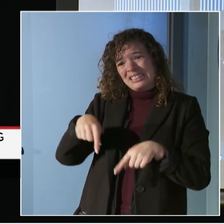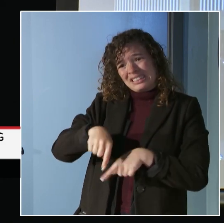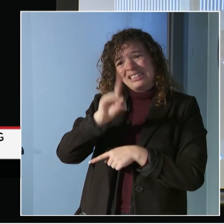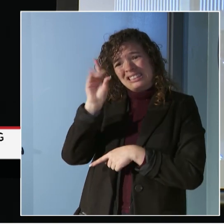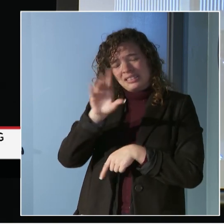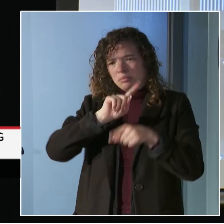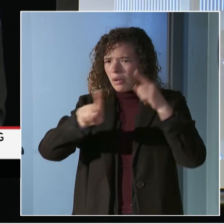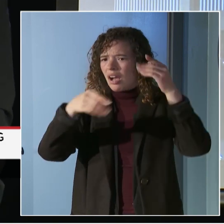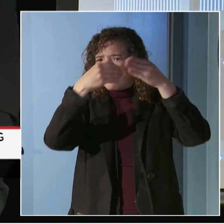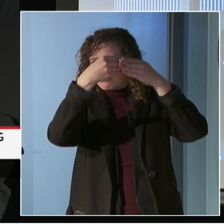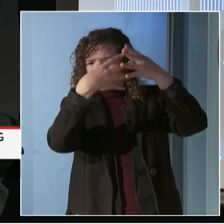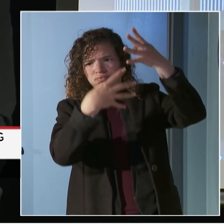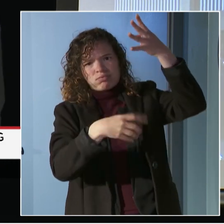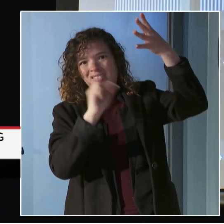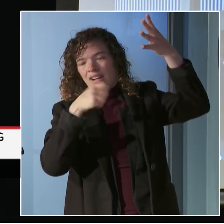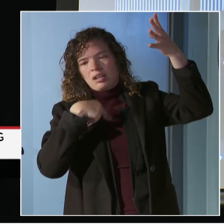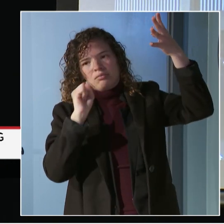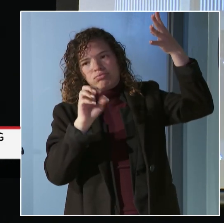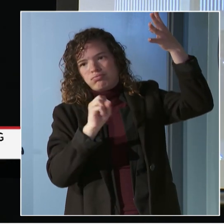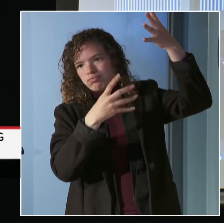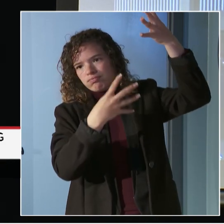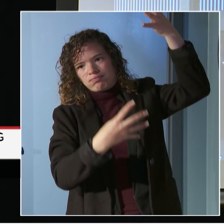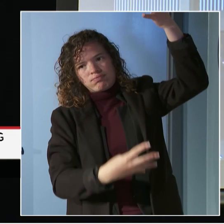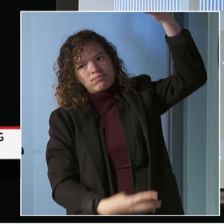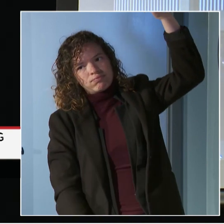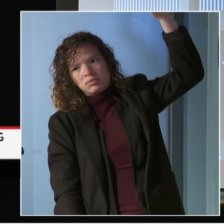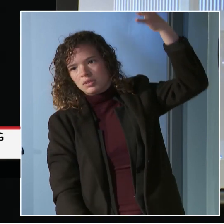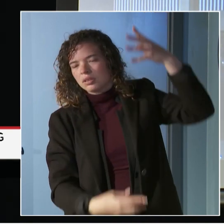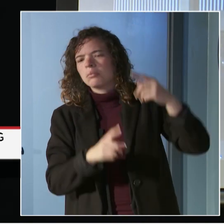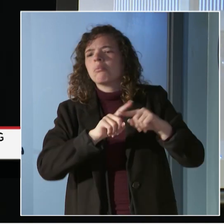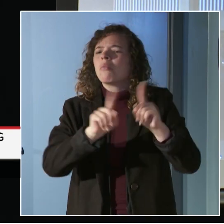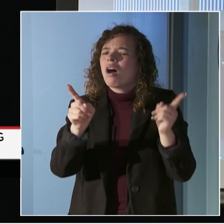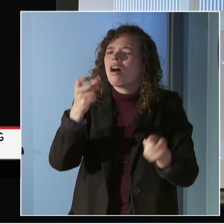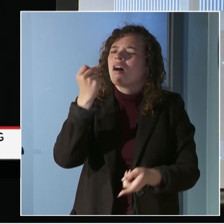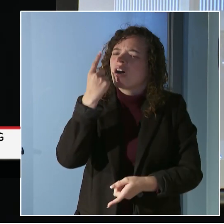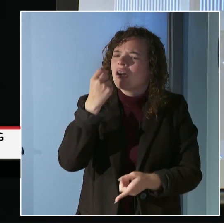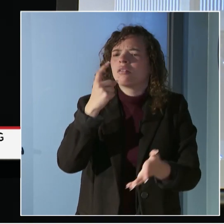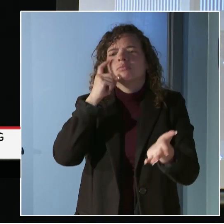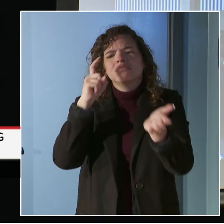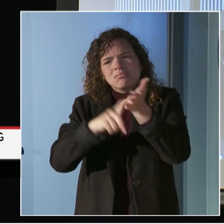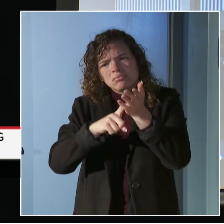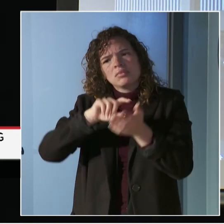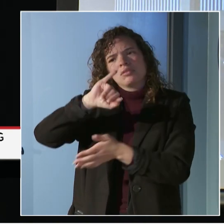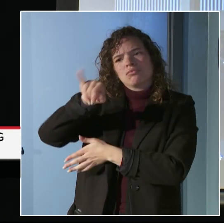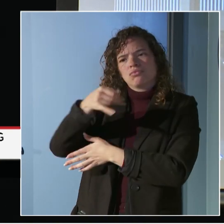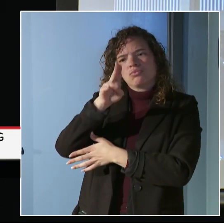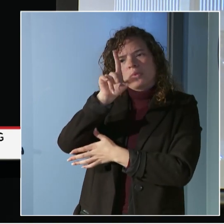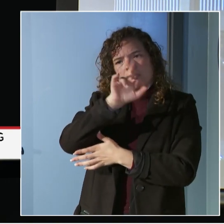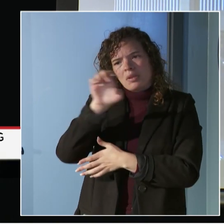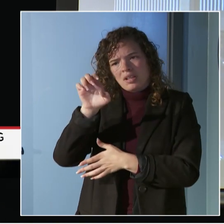do want to take a second to acknowledge the Jubilee Housing Board. Could you raise your hands, please, for us?